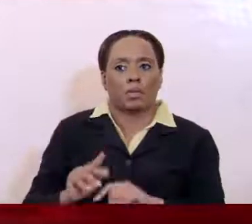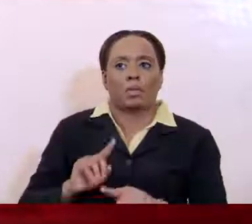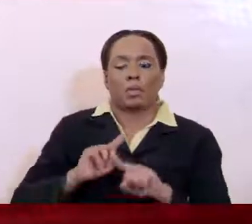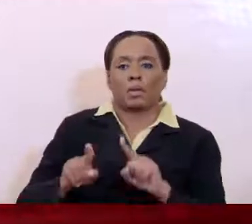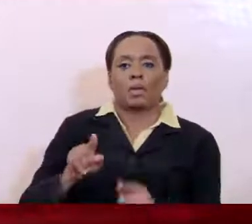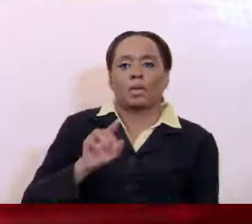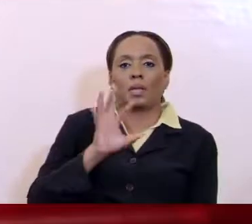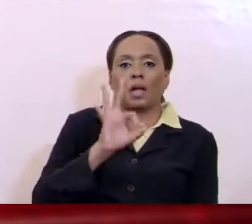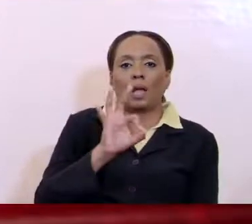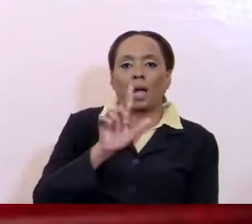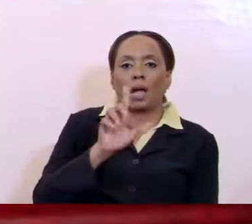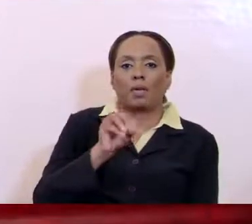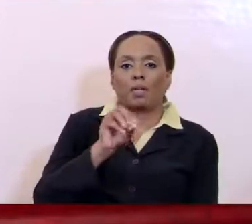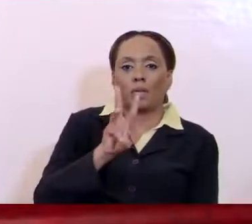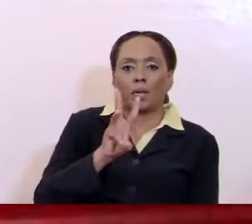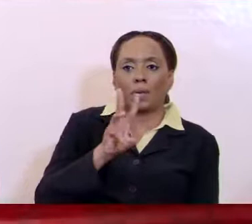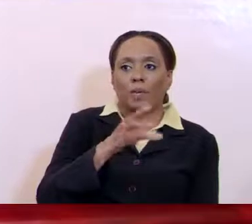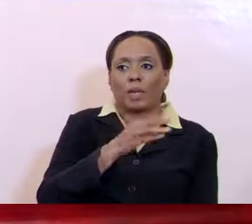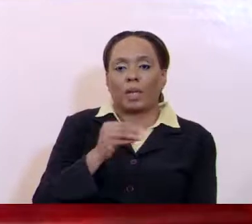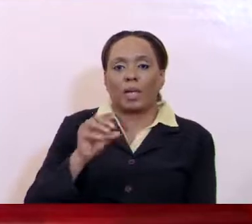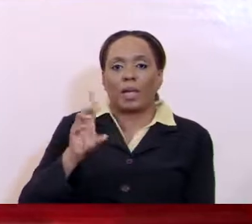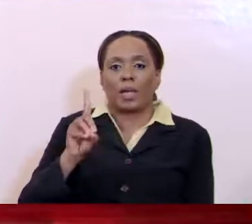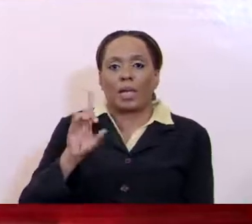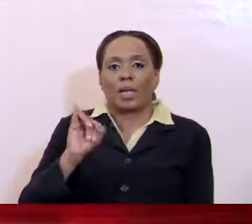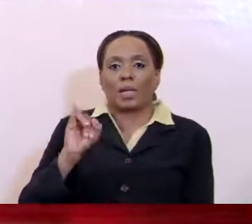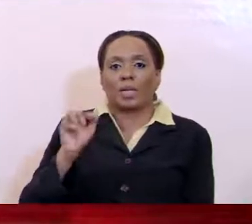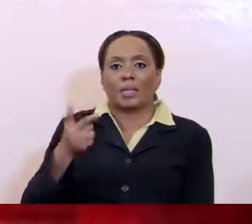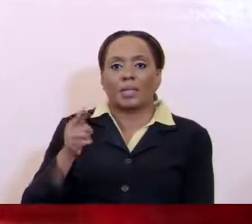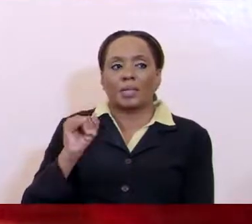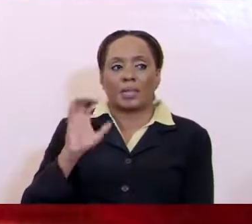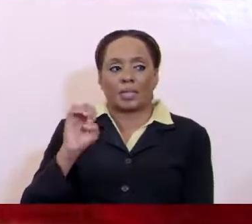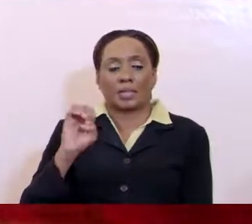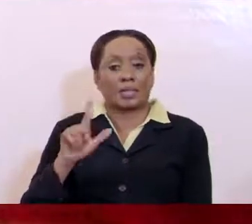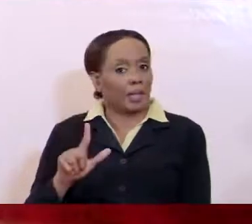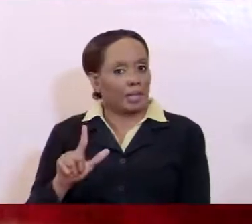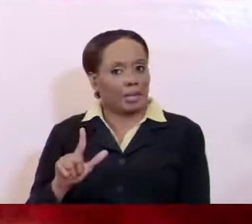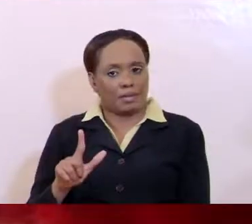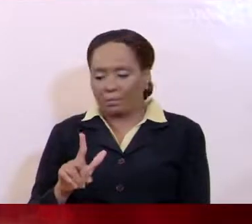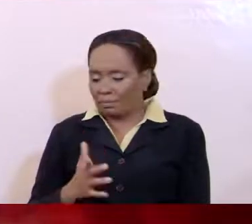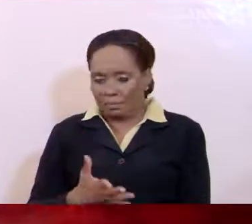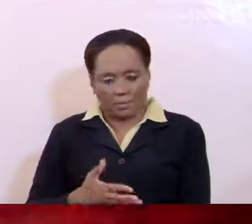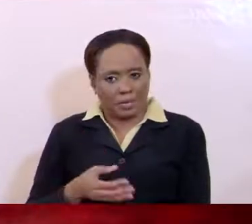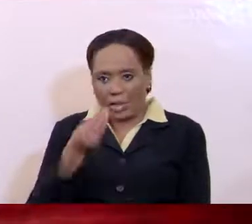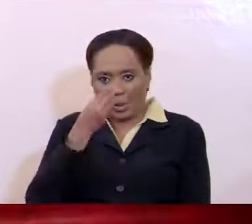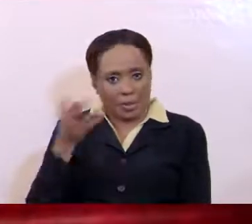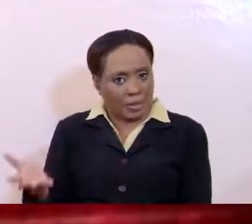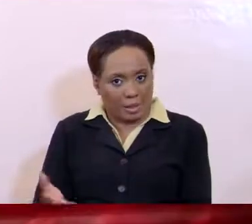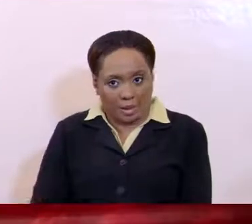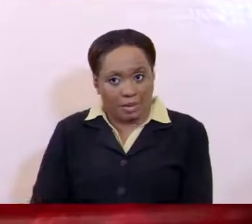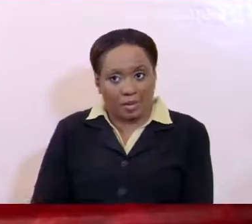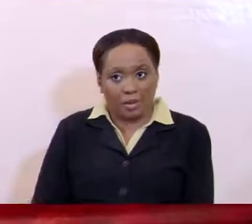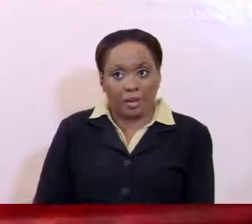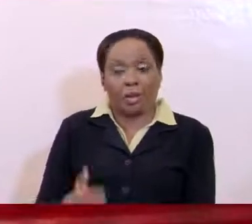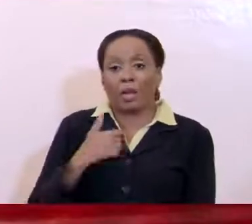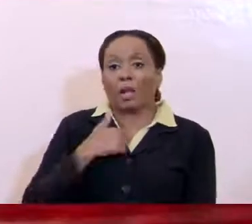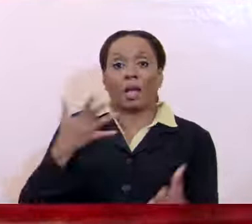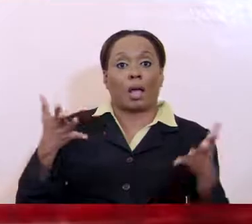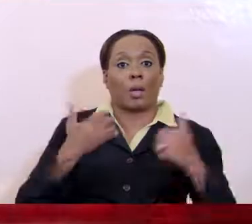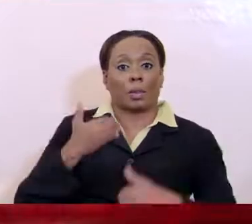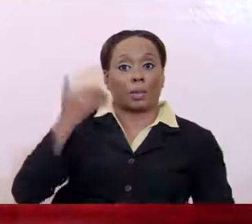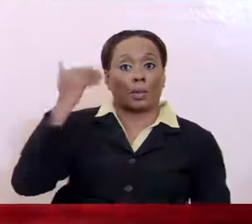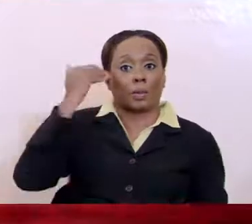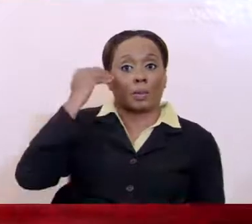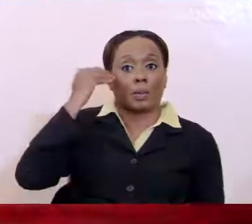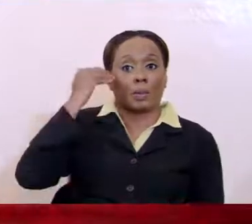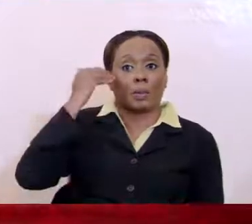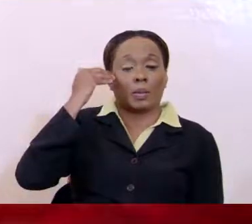been ruthless, and I can speak from direct experience. I want to know if there has been any renewal